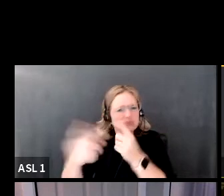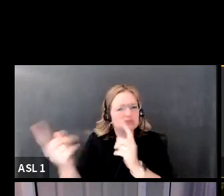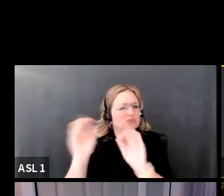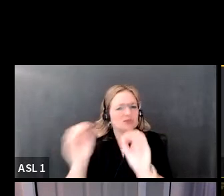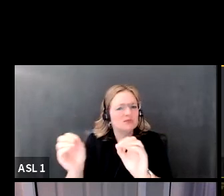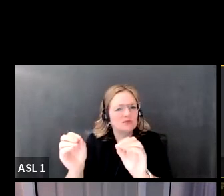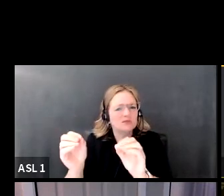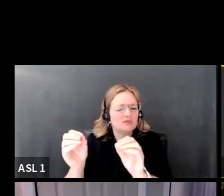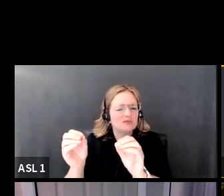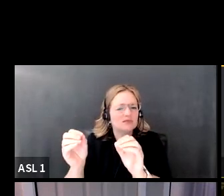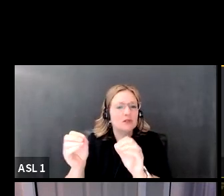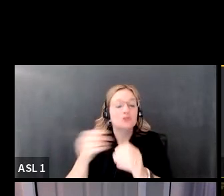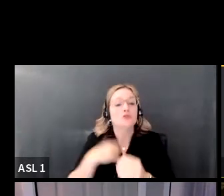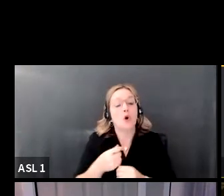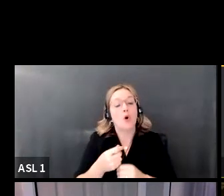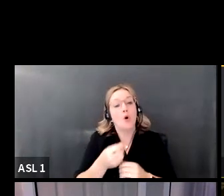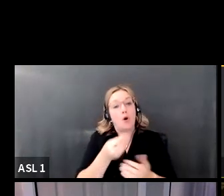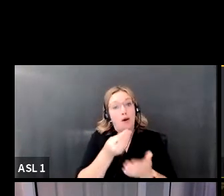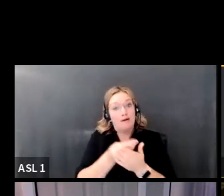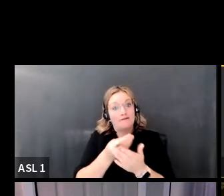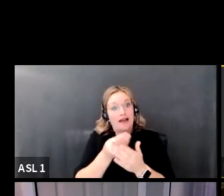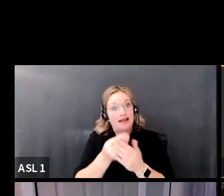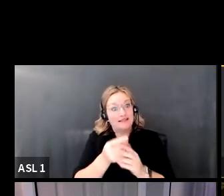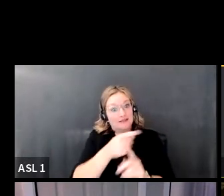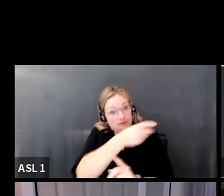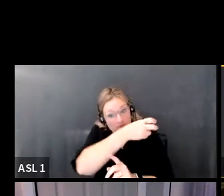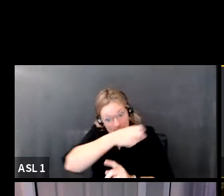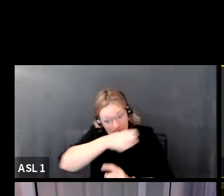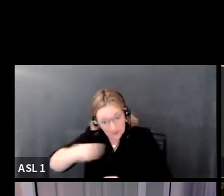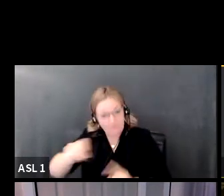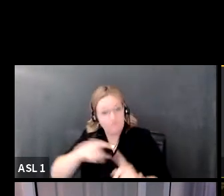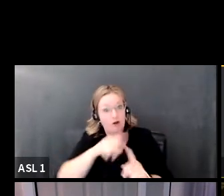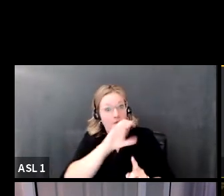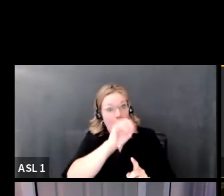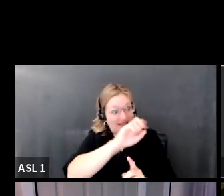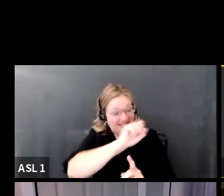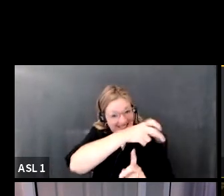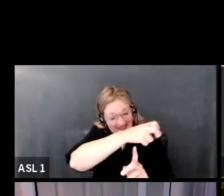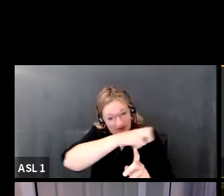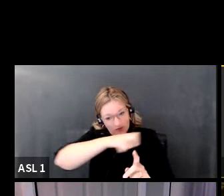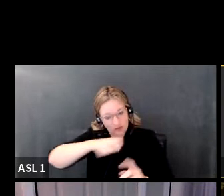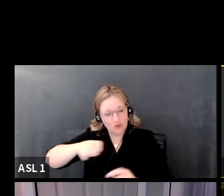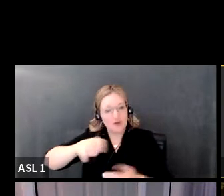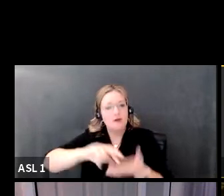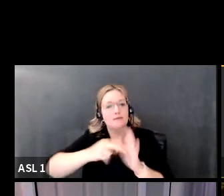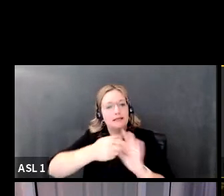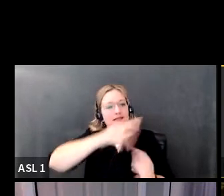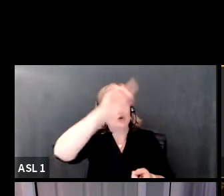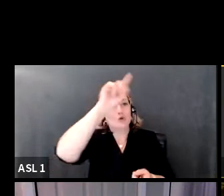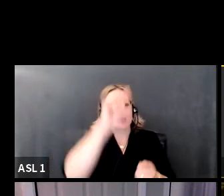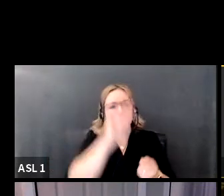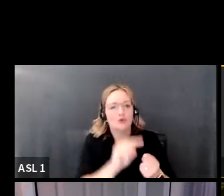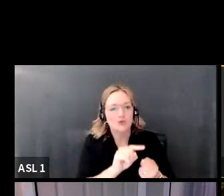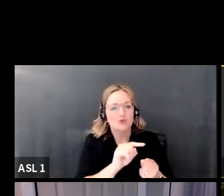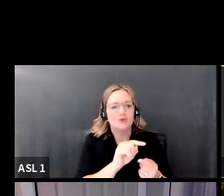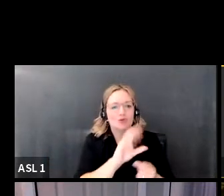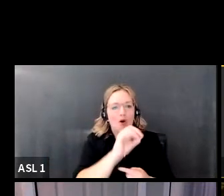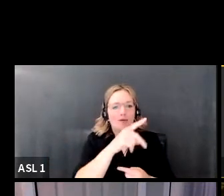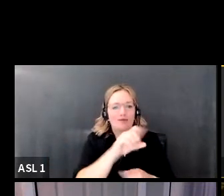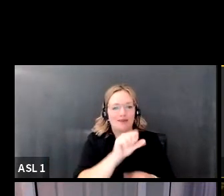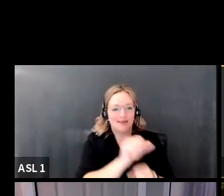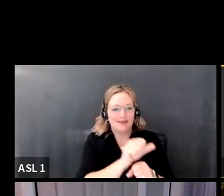transition these funds from ops to do this is because the whole point is that it's reducing workload with ops